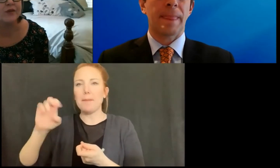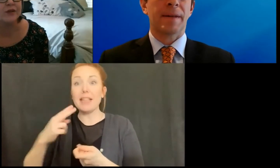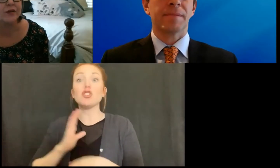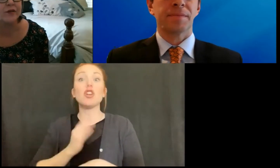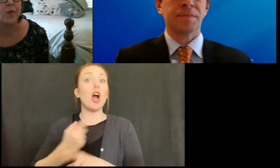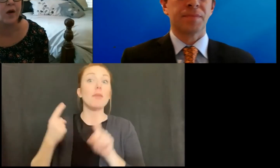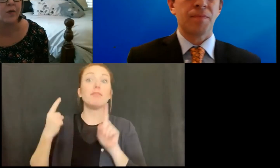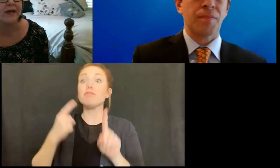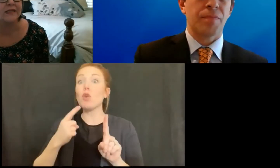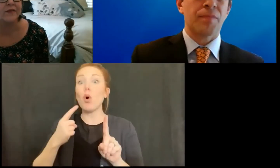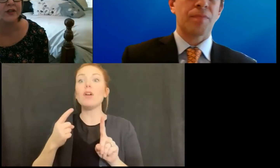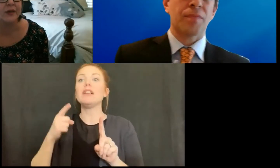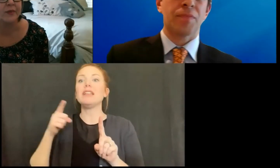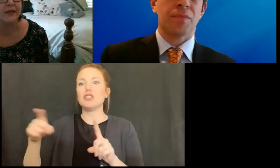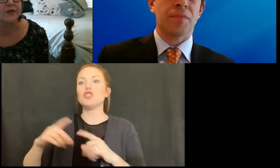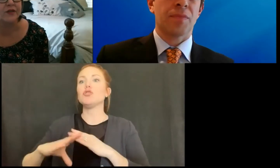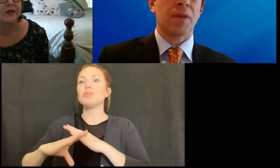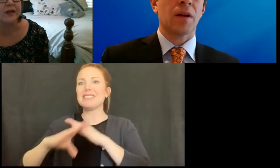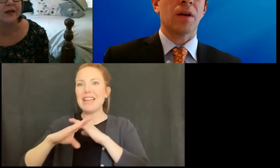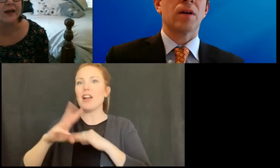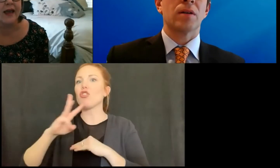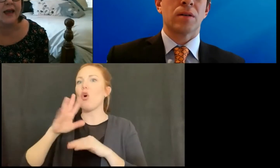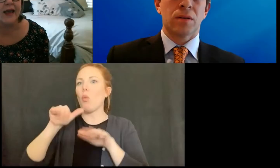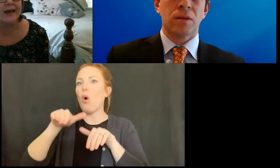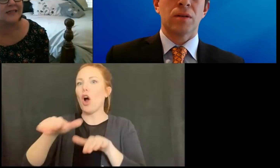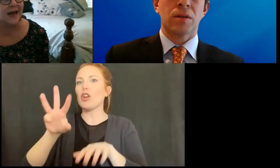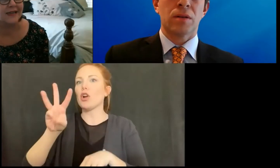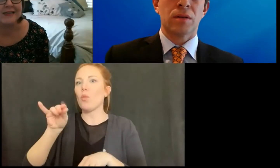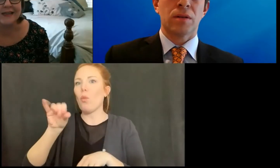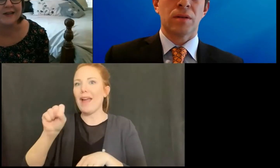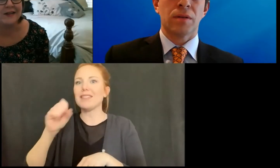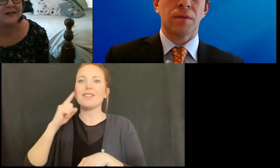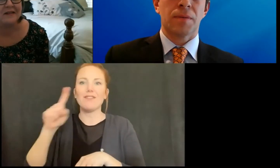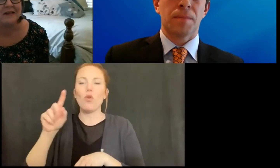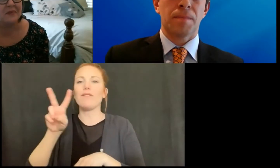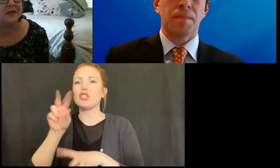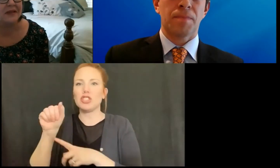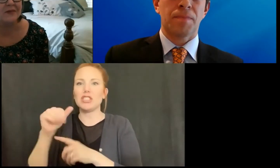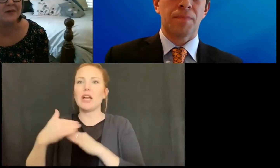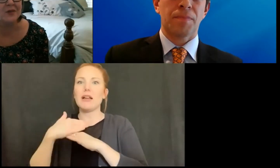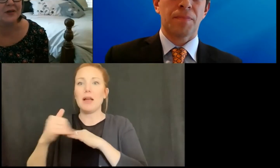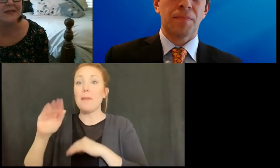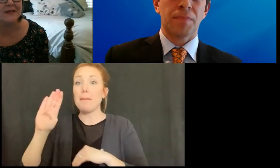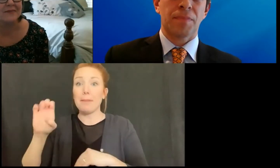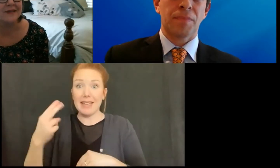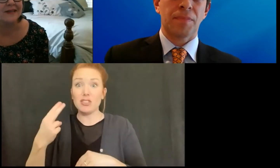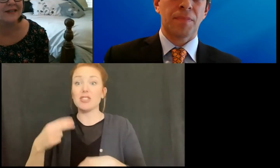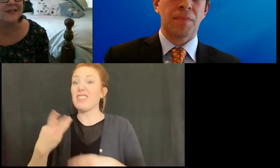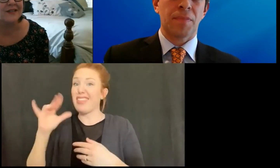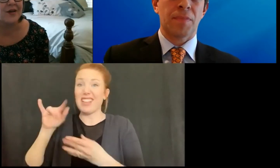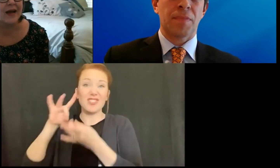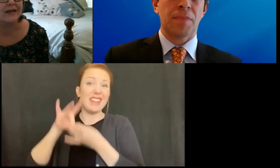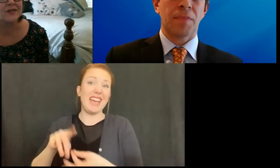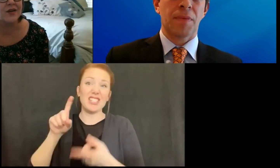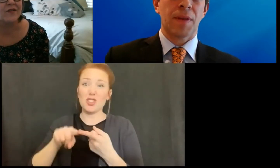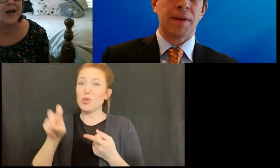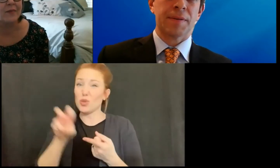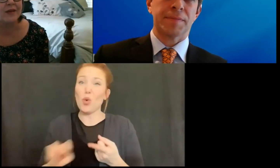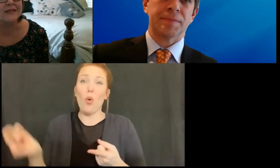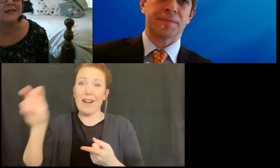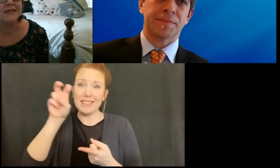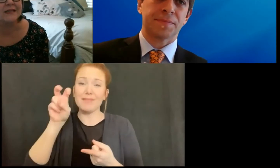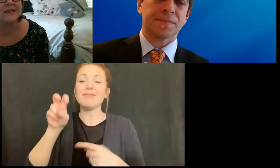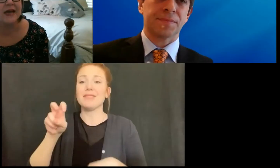and preserve the waterways of Virginia Beach. And it ties in completely with tourism. So I